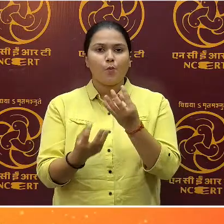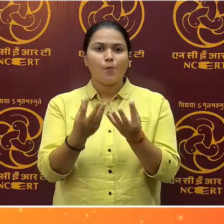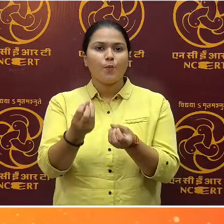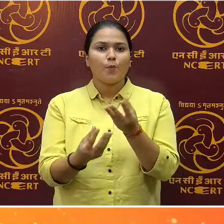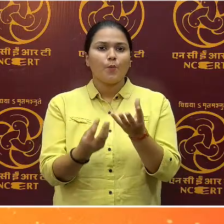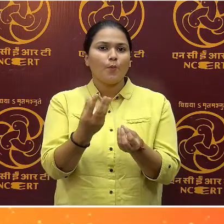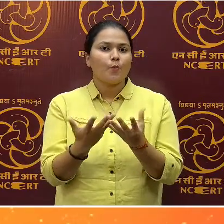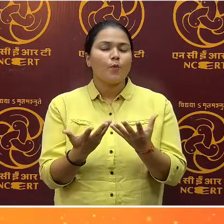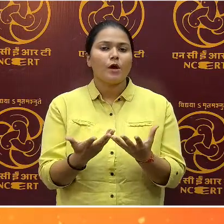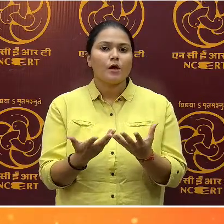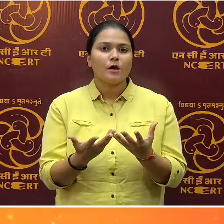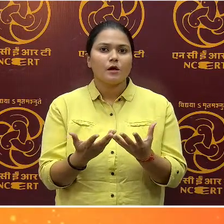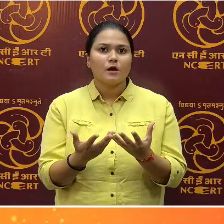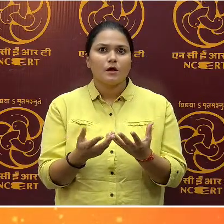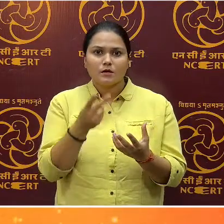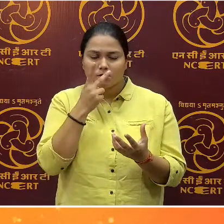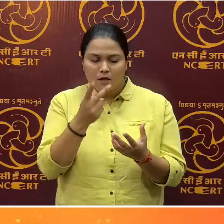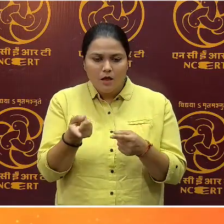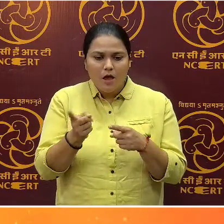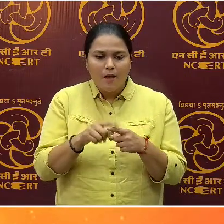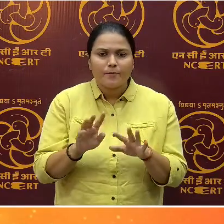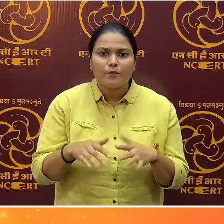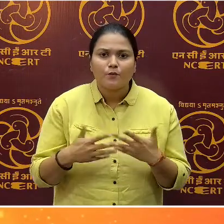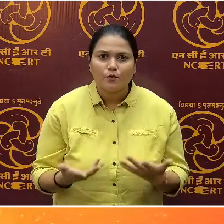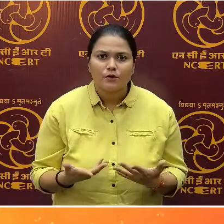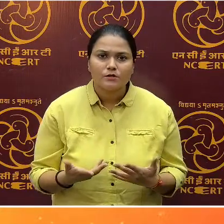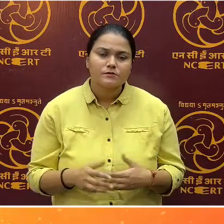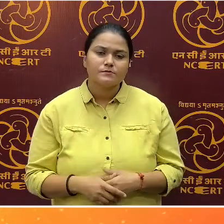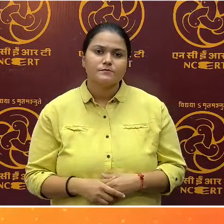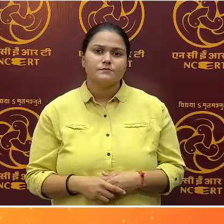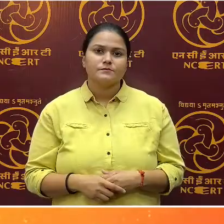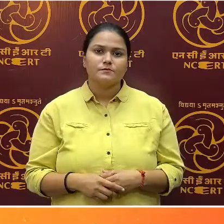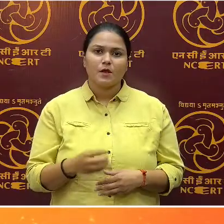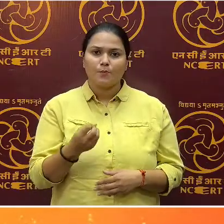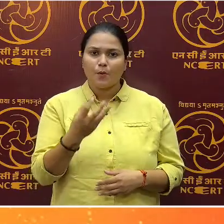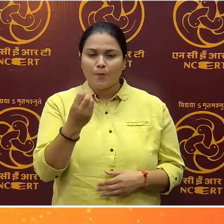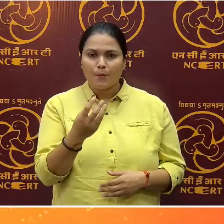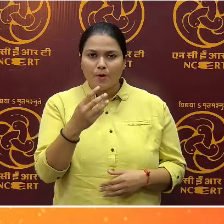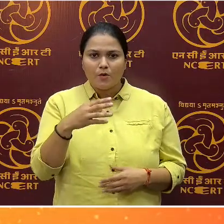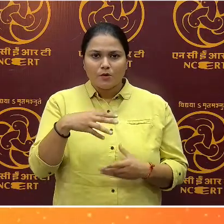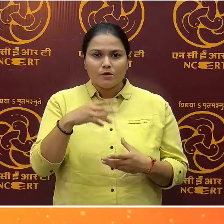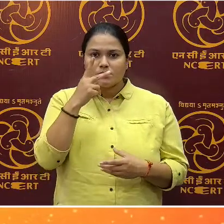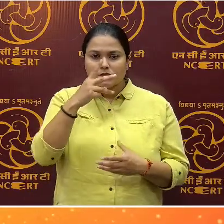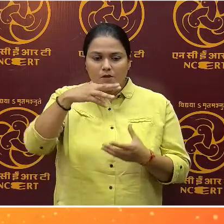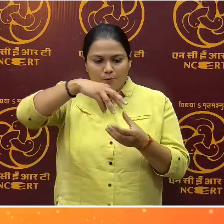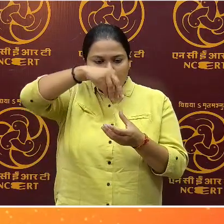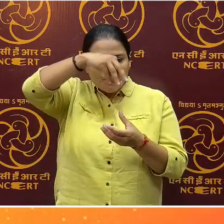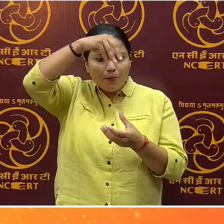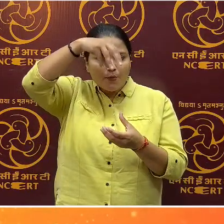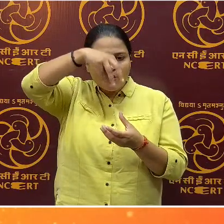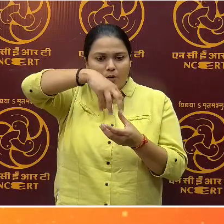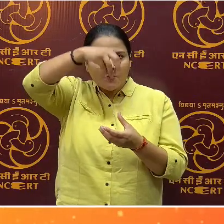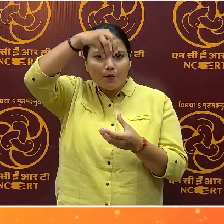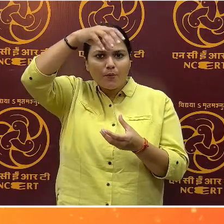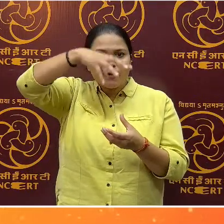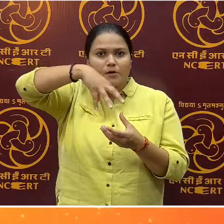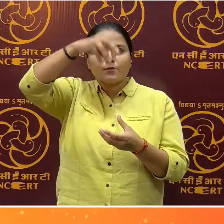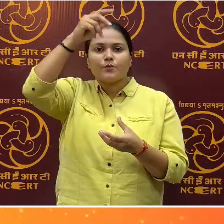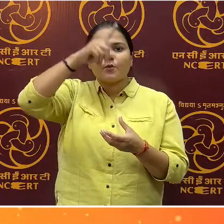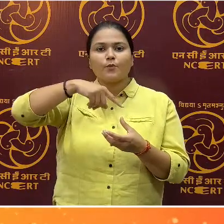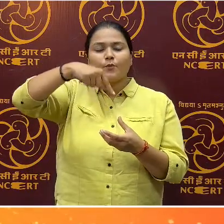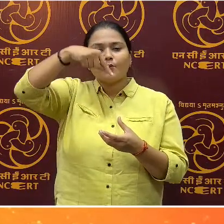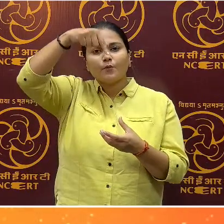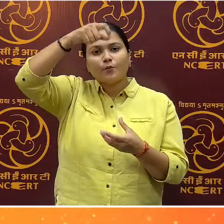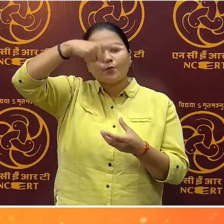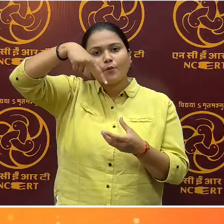what exactly happens? You see those fumes, vapors coming out. Right. So what are those vapors? They